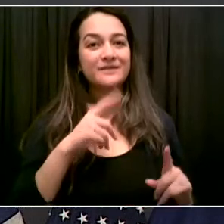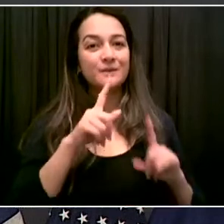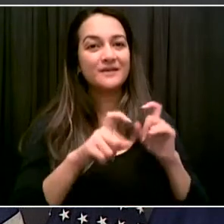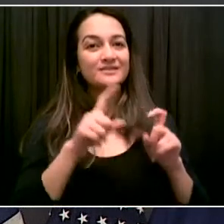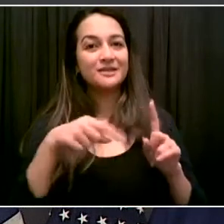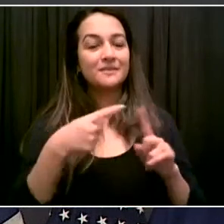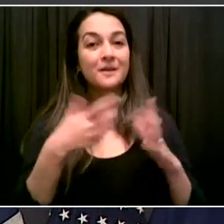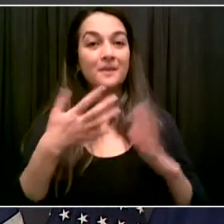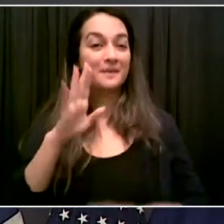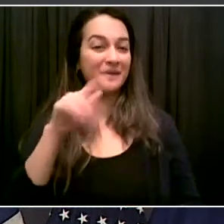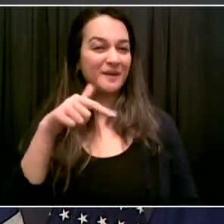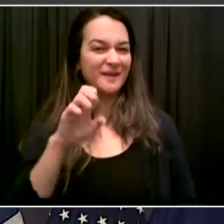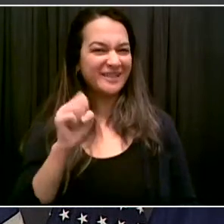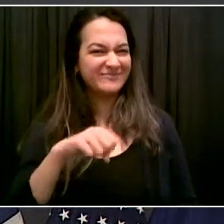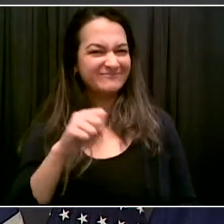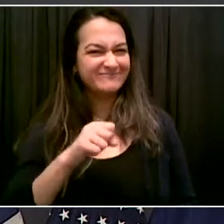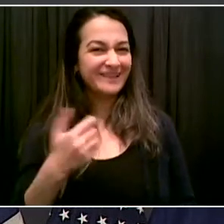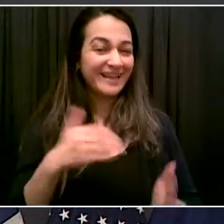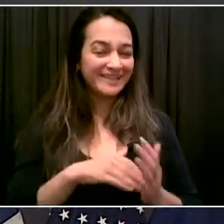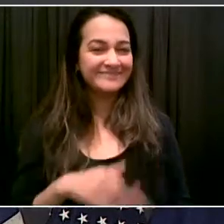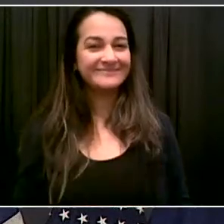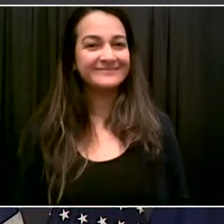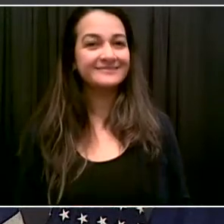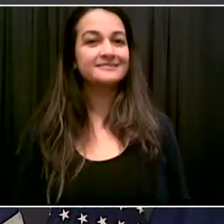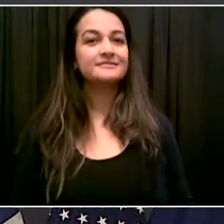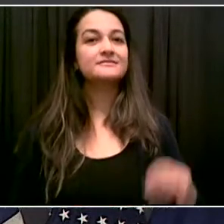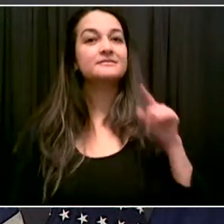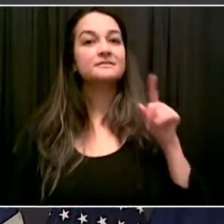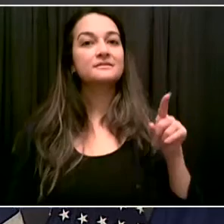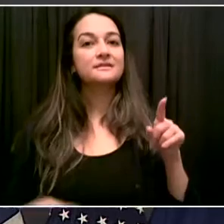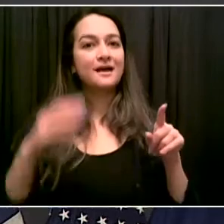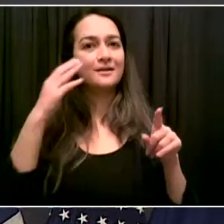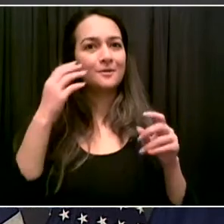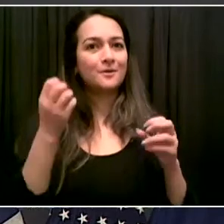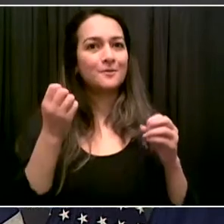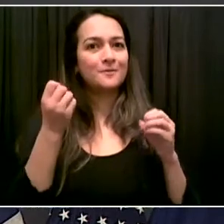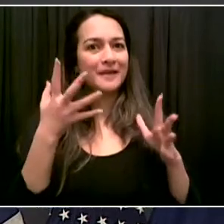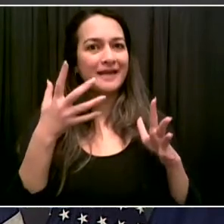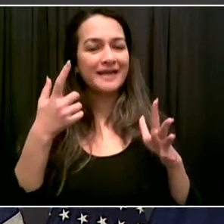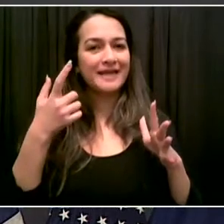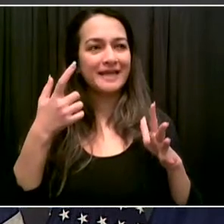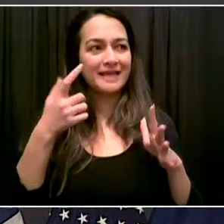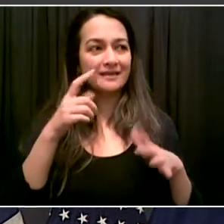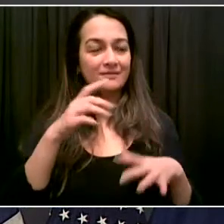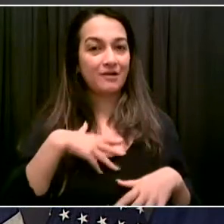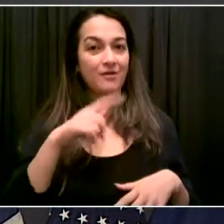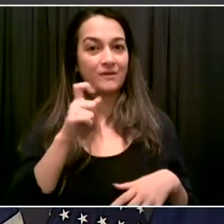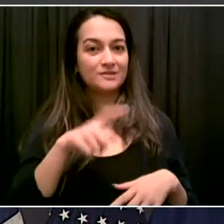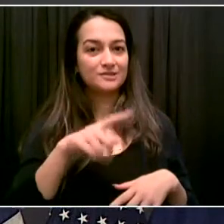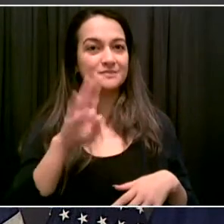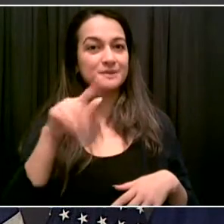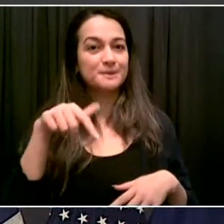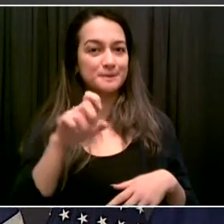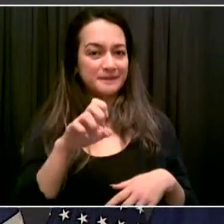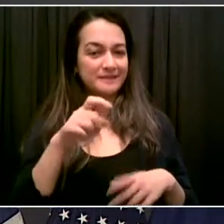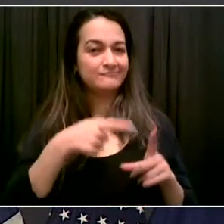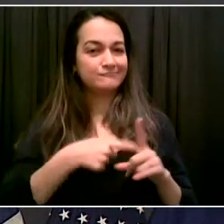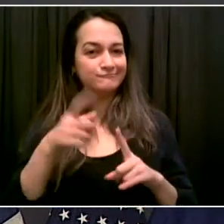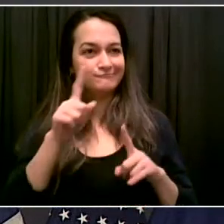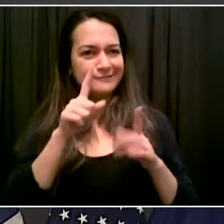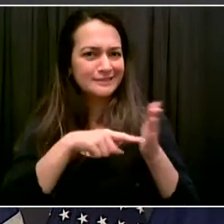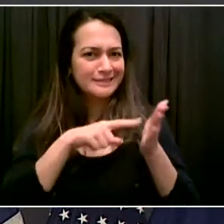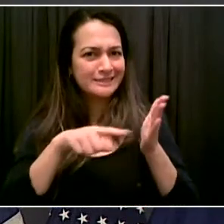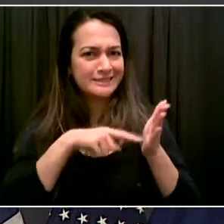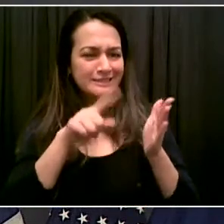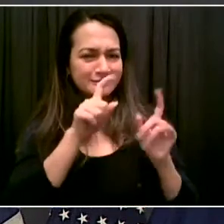questions have already been aired and asked, but again, I mean, this just seems to be lacking in boldness and kicking the can down the